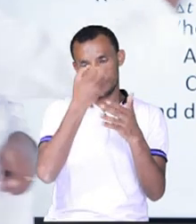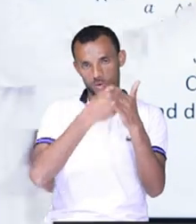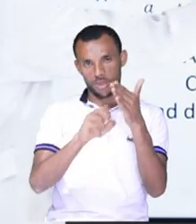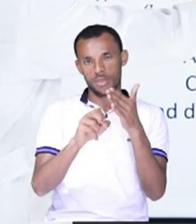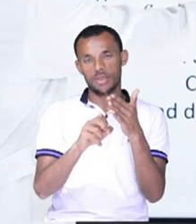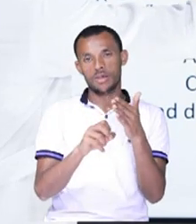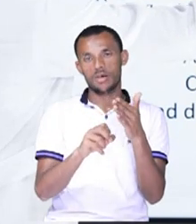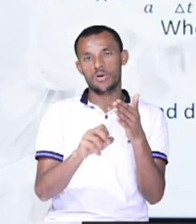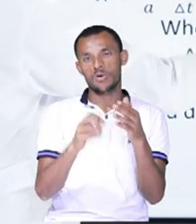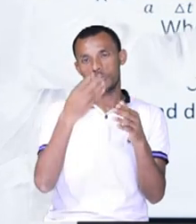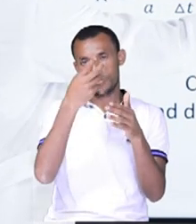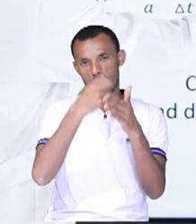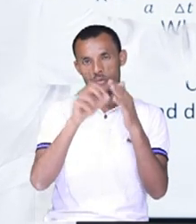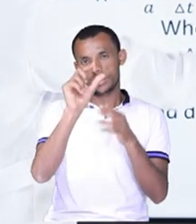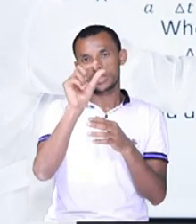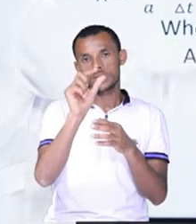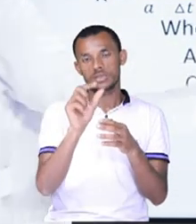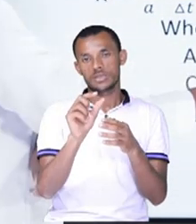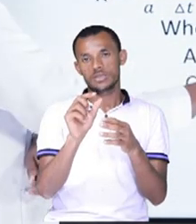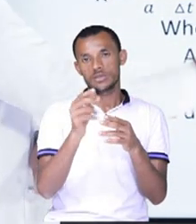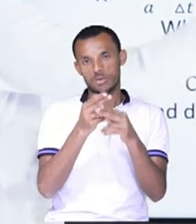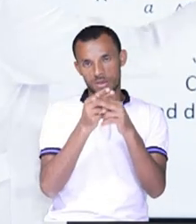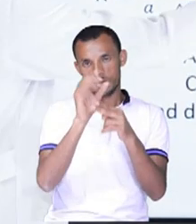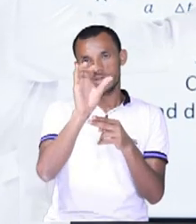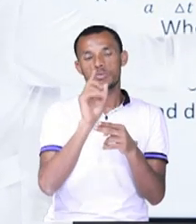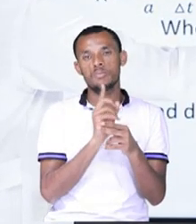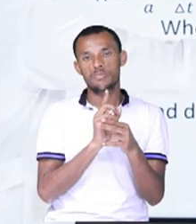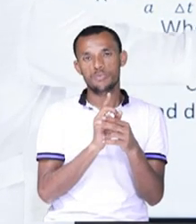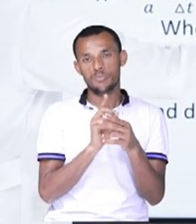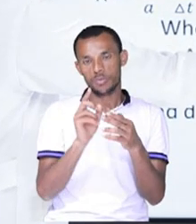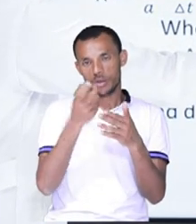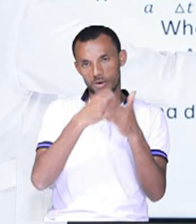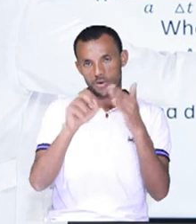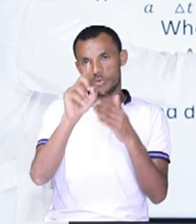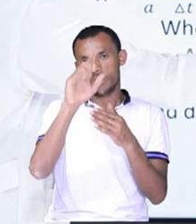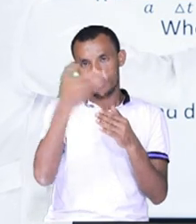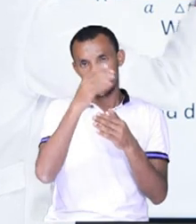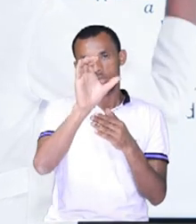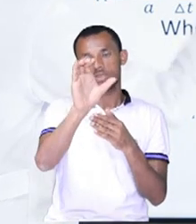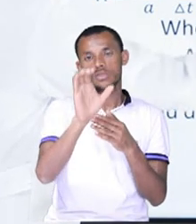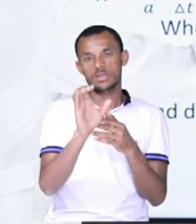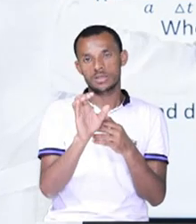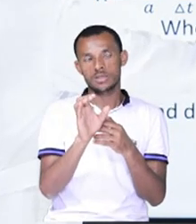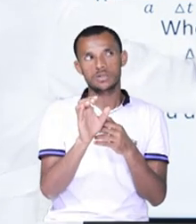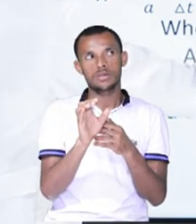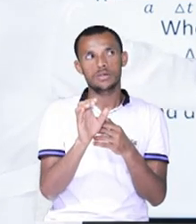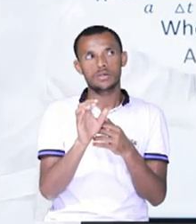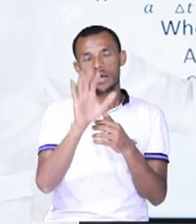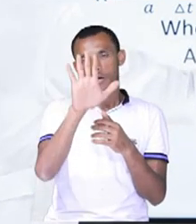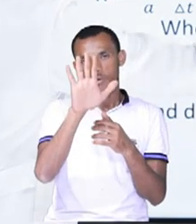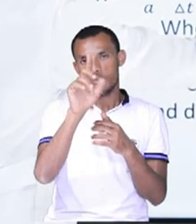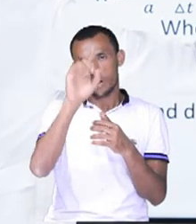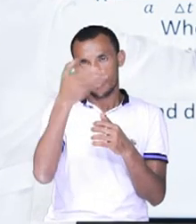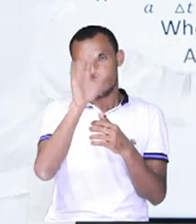What is the coefficient of capital letter C, small letter C? Because of product, 1 over C. Remember, this number is 5,